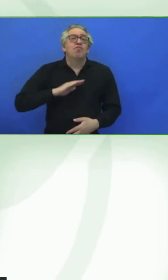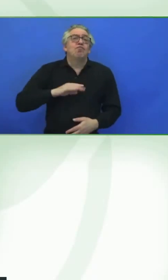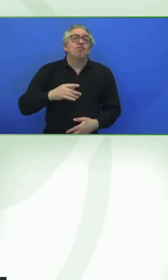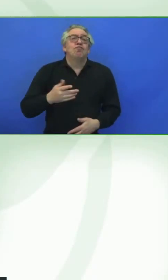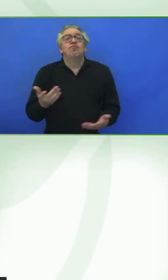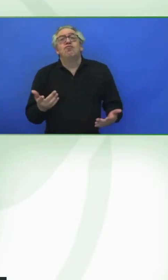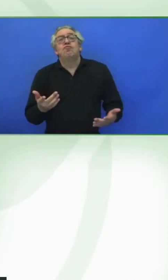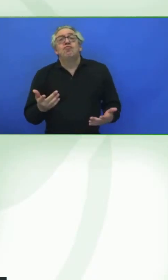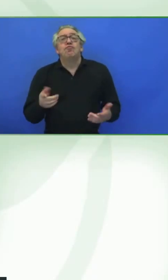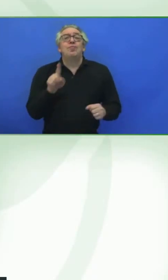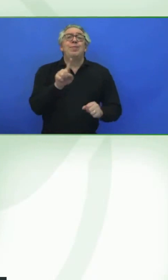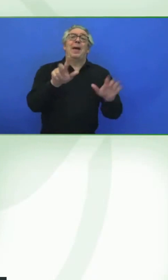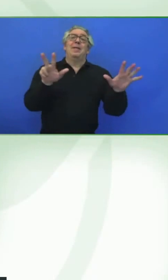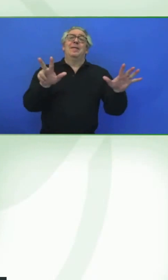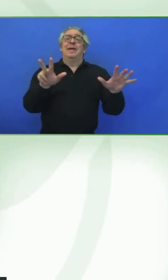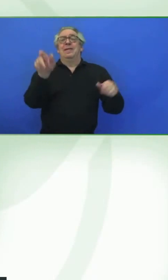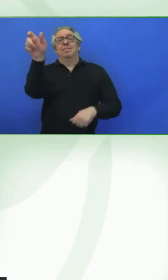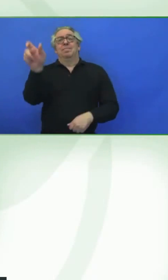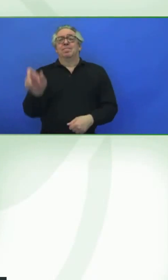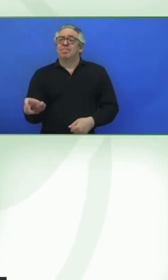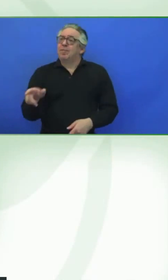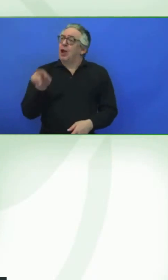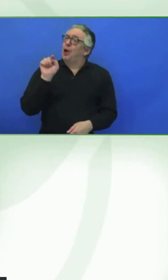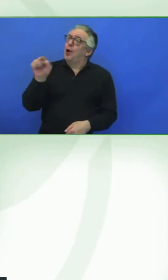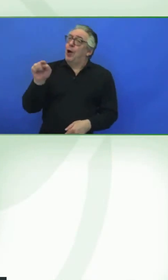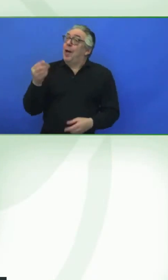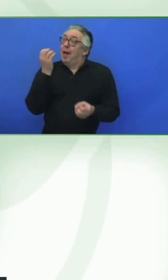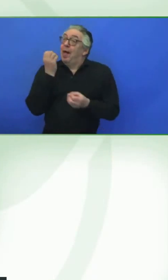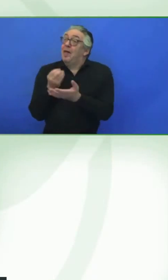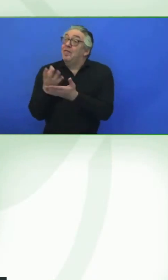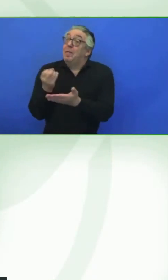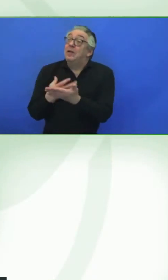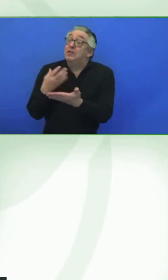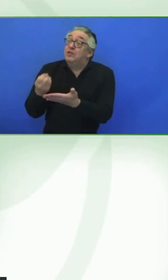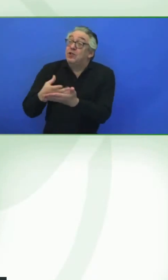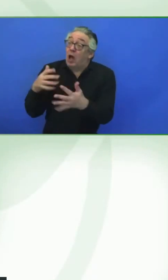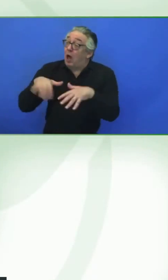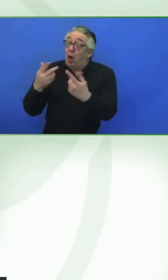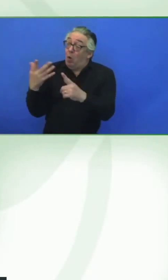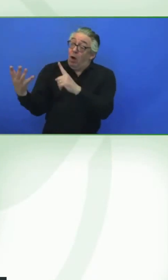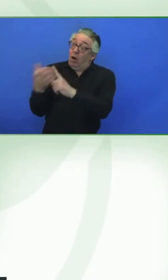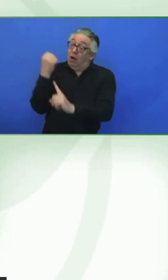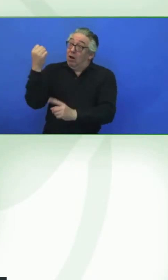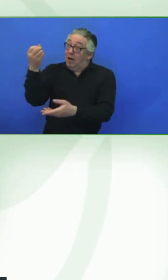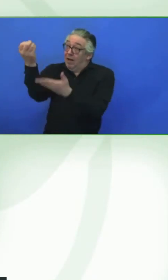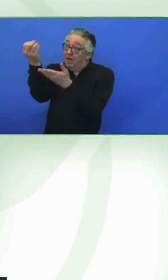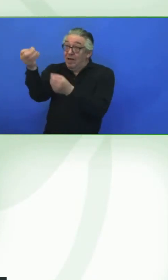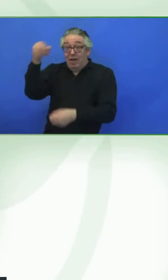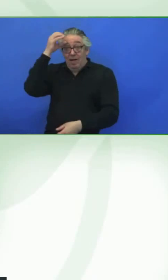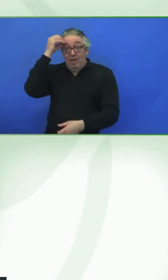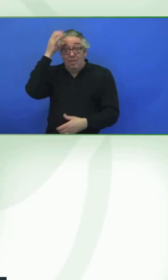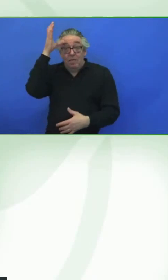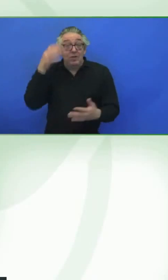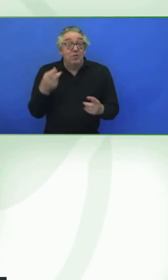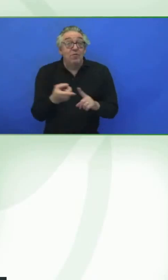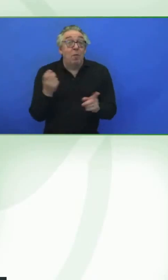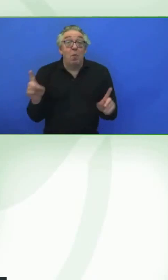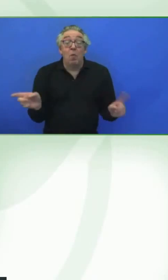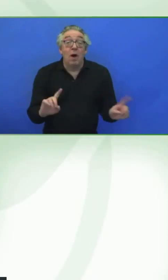information, the news, the latest things he wants to know? I have.